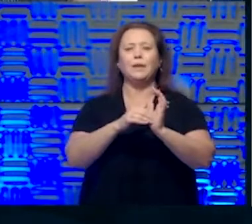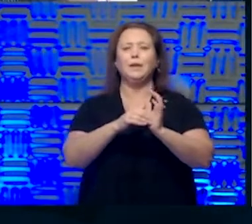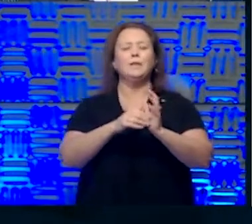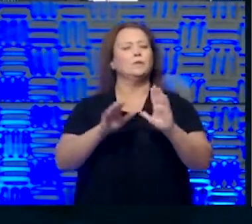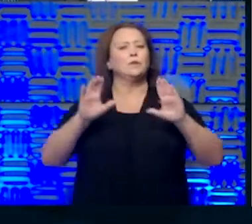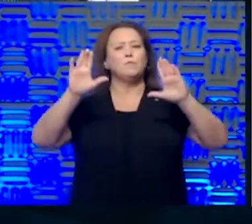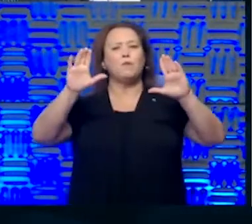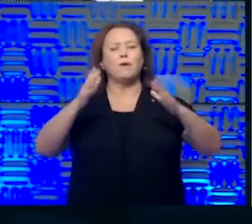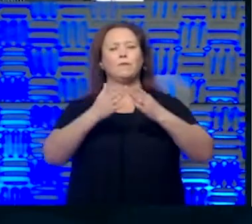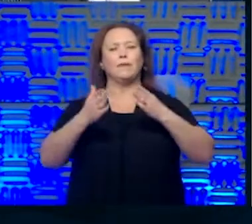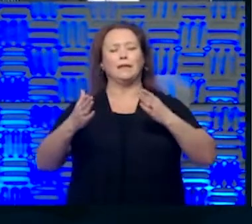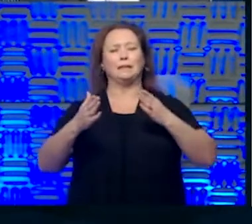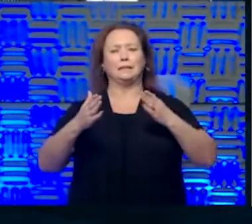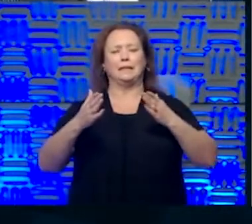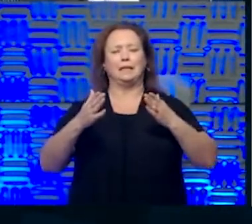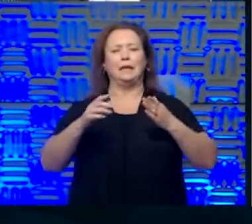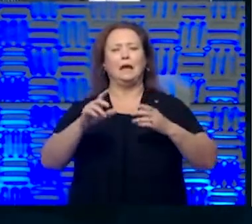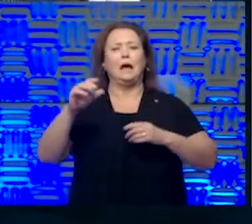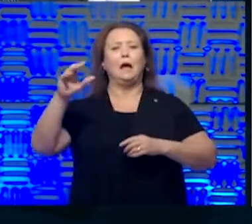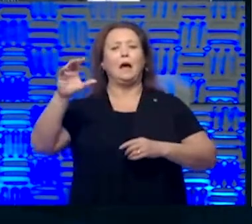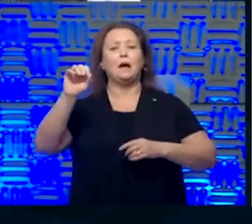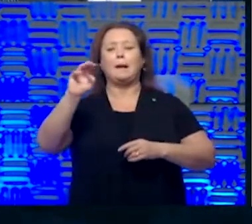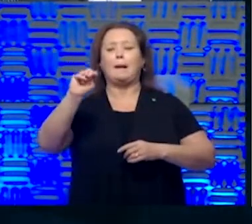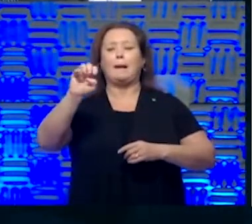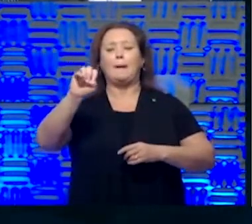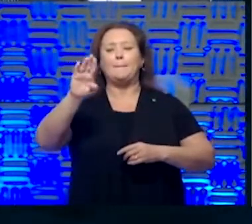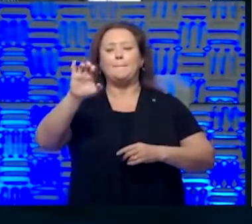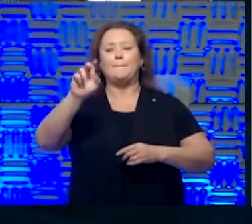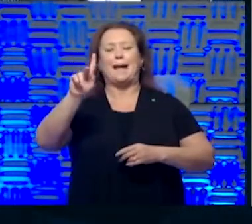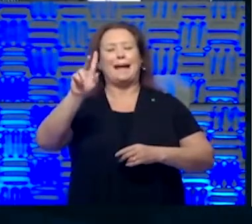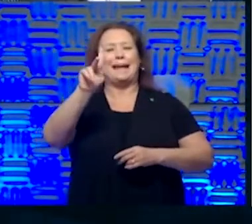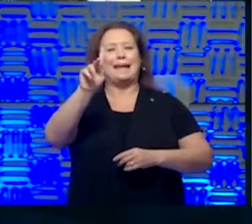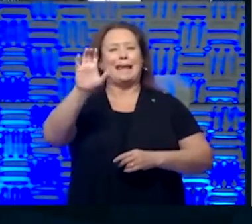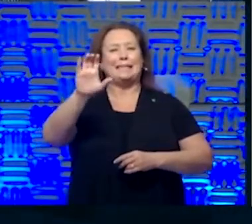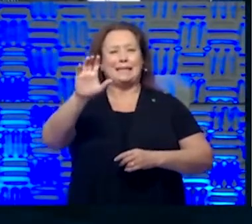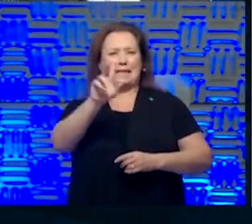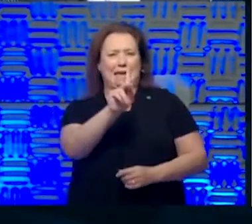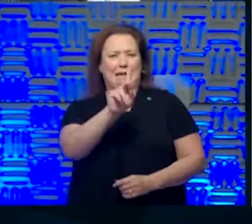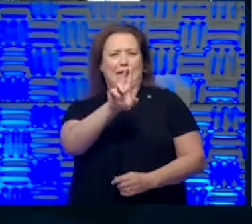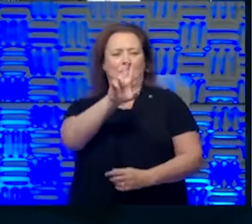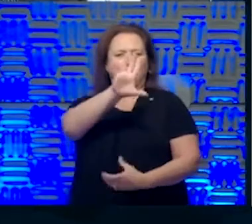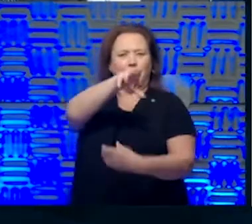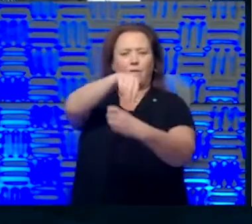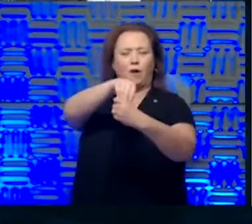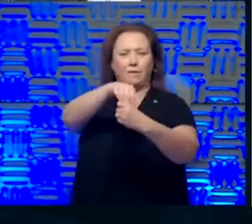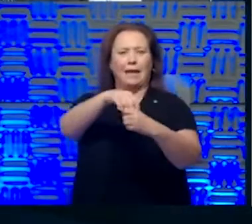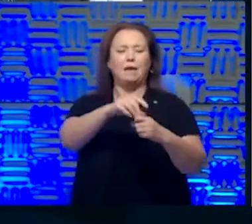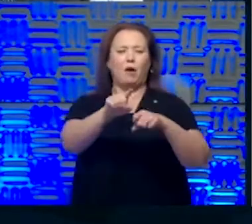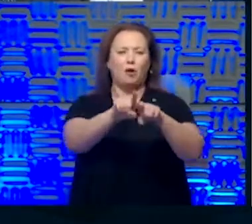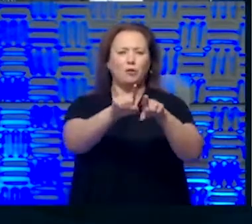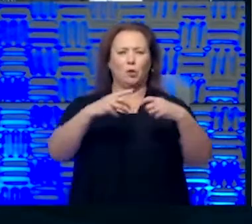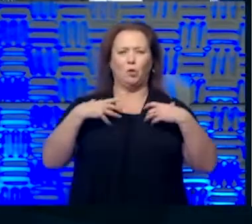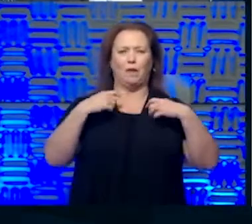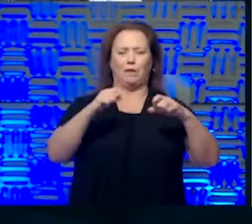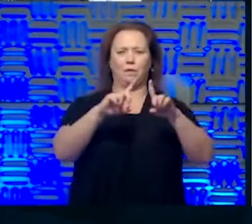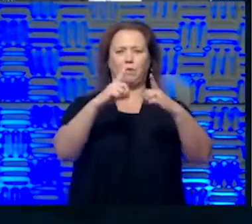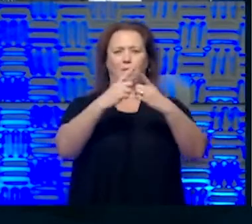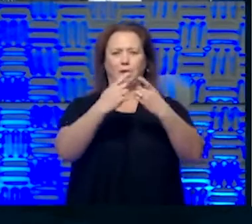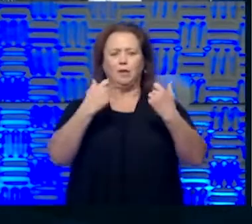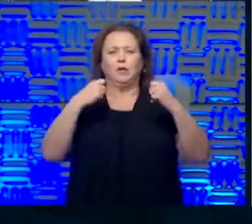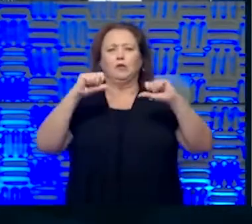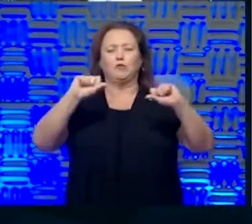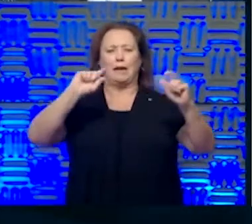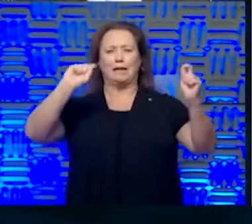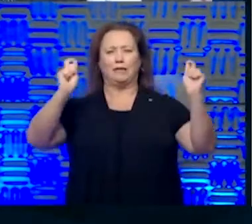town. This comebackkc.com effort that the health system here is involved in, and some of the local health departments, is one effort to really try to turn these